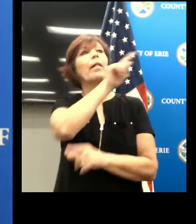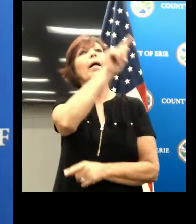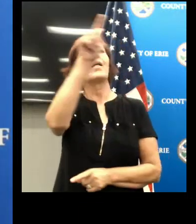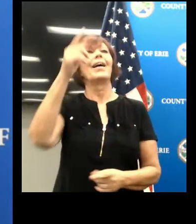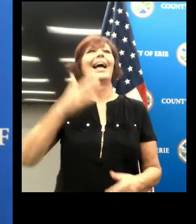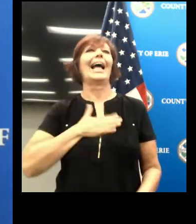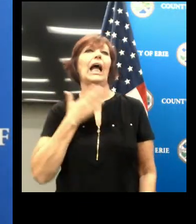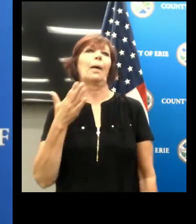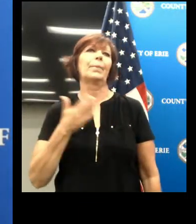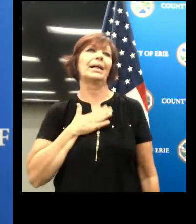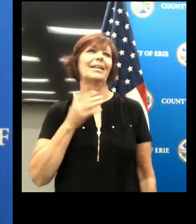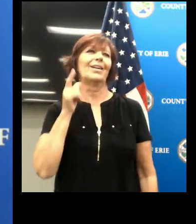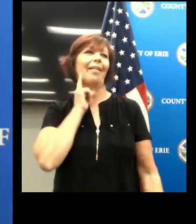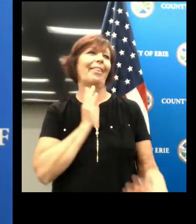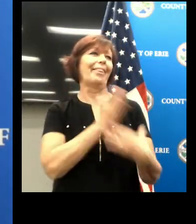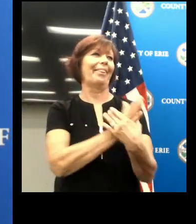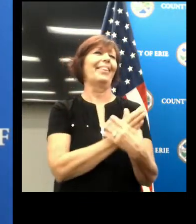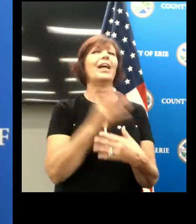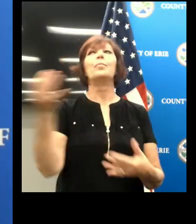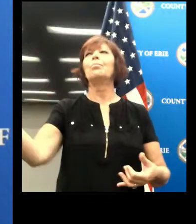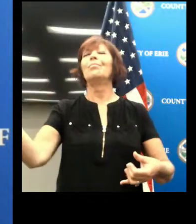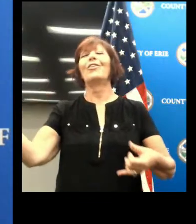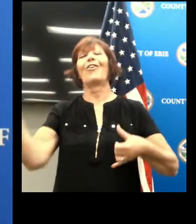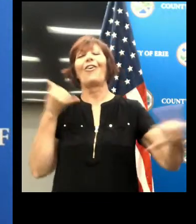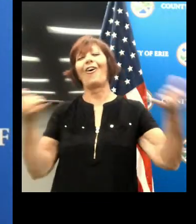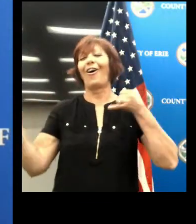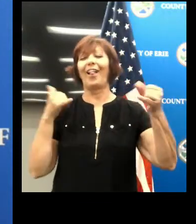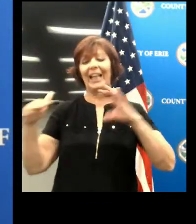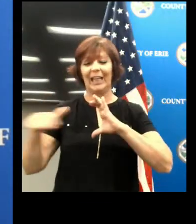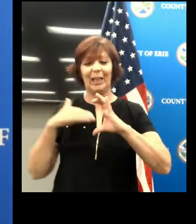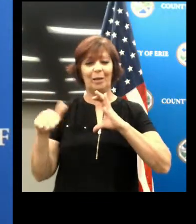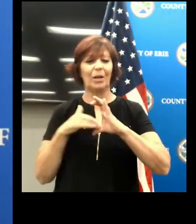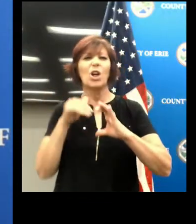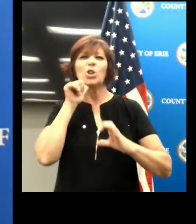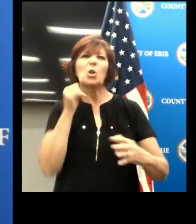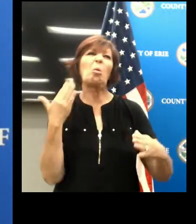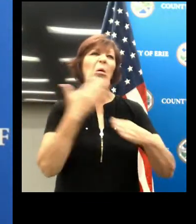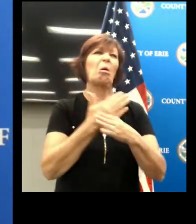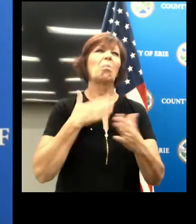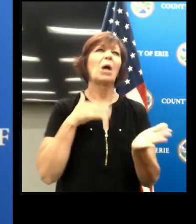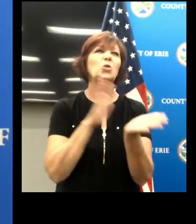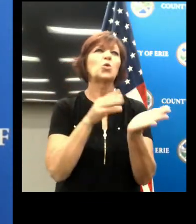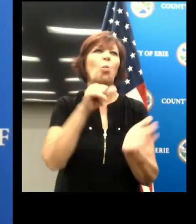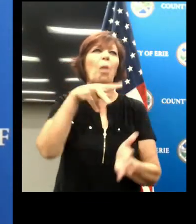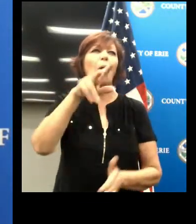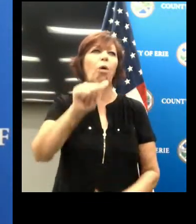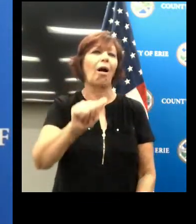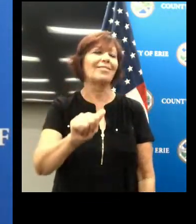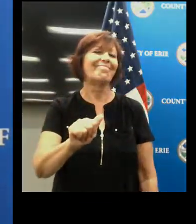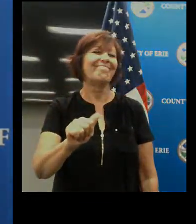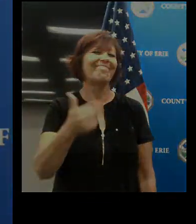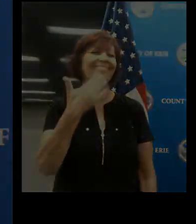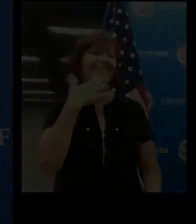happy about because we keep on getting calls and emails. Don't interrupt my soap opera. Take care, everyone.